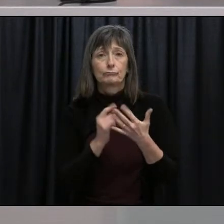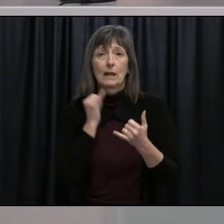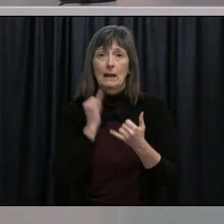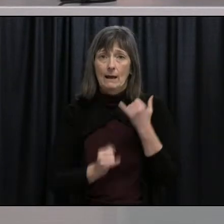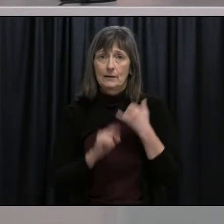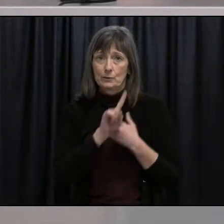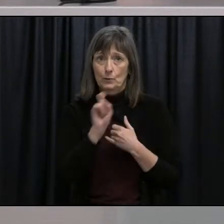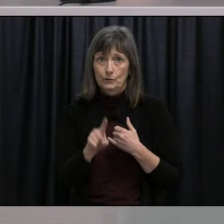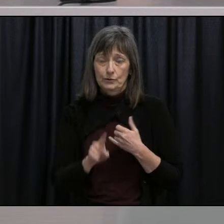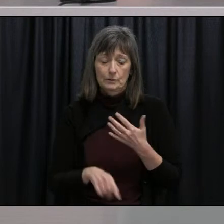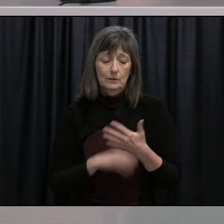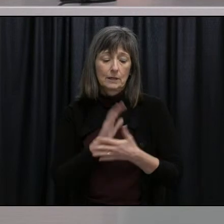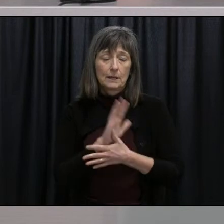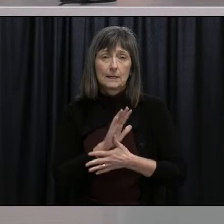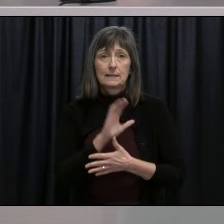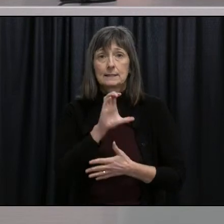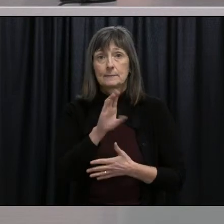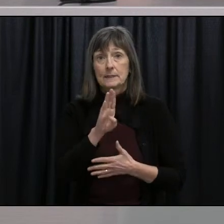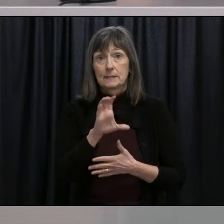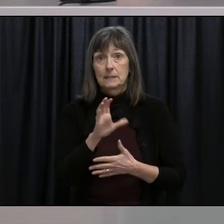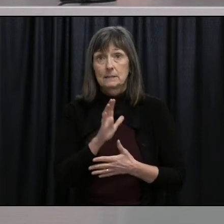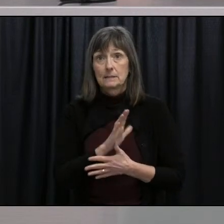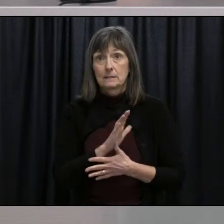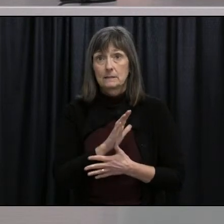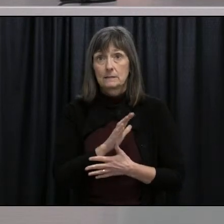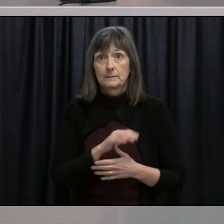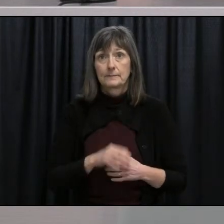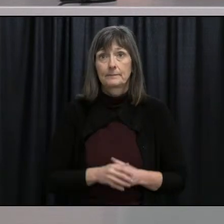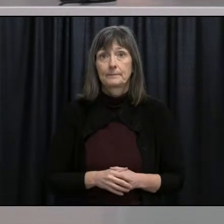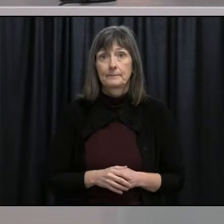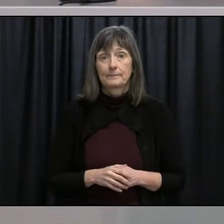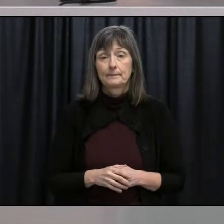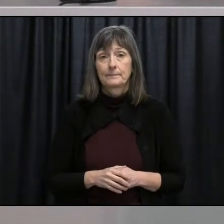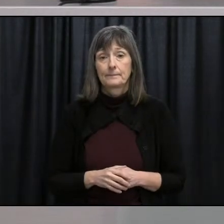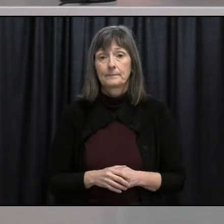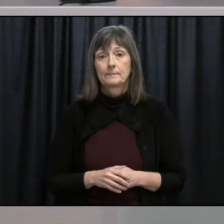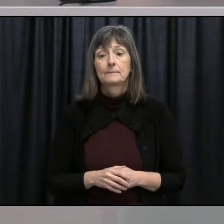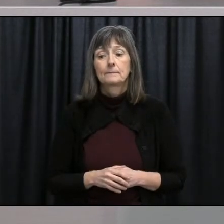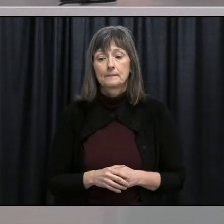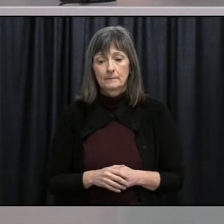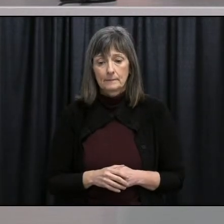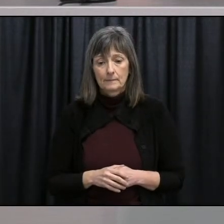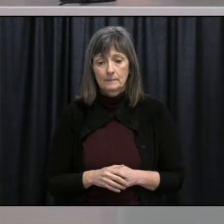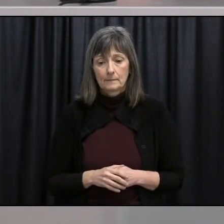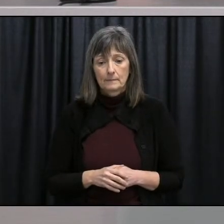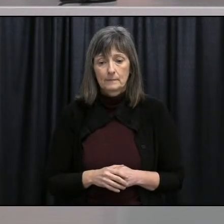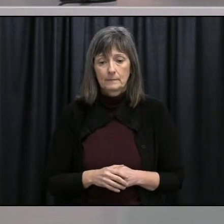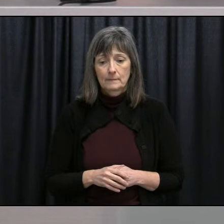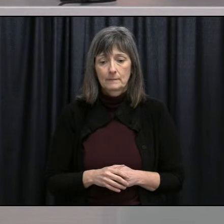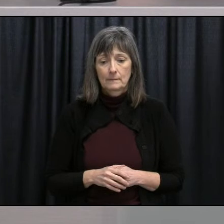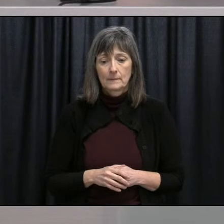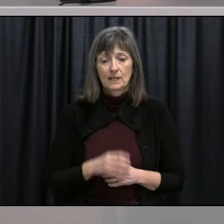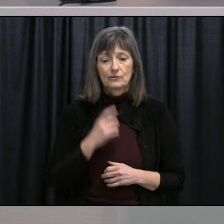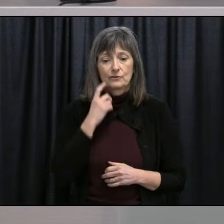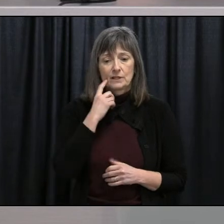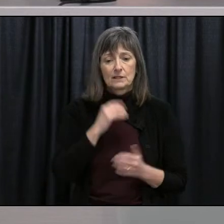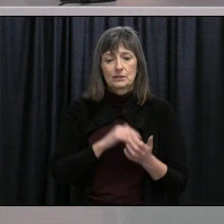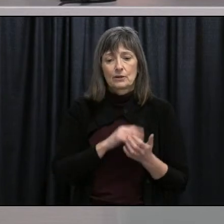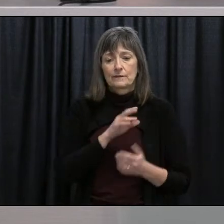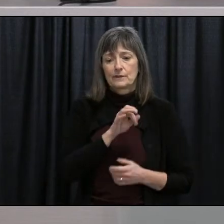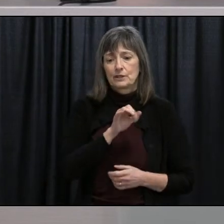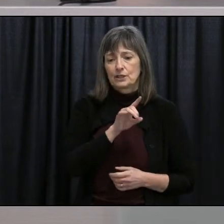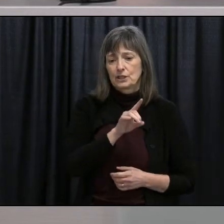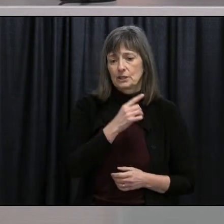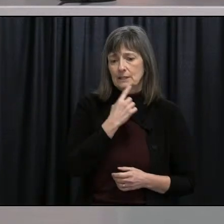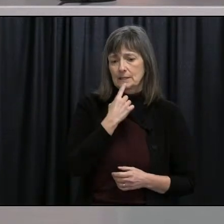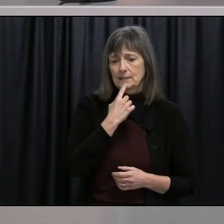final question. Peter Cowan with CBC, do you have a final question? I do. I just want to follow up on something Dr. Fitzgerald said about treating